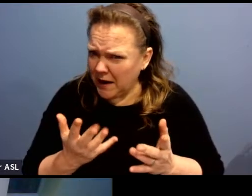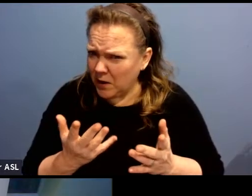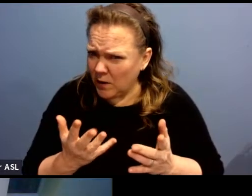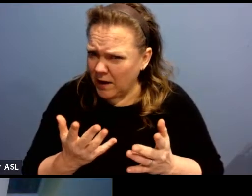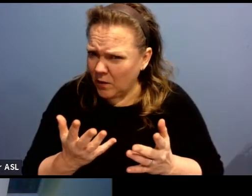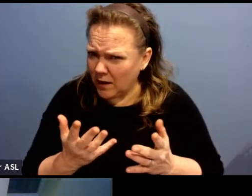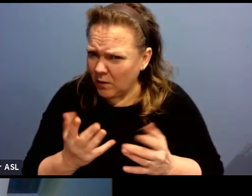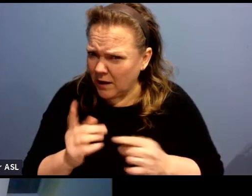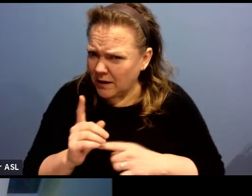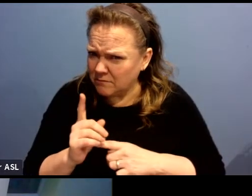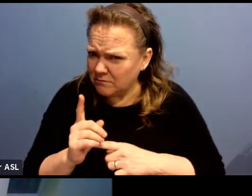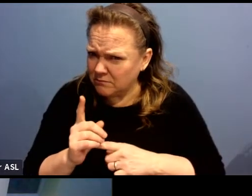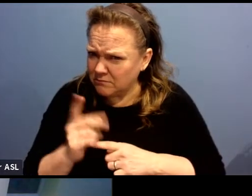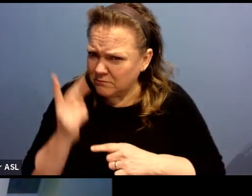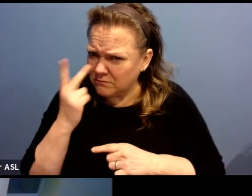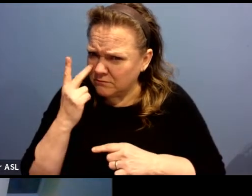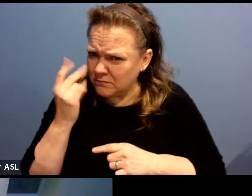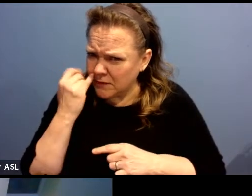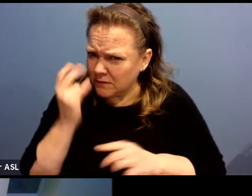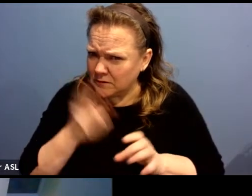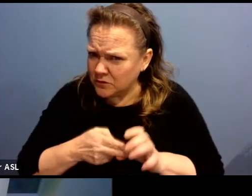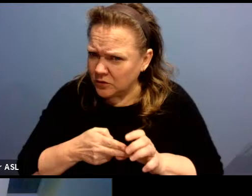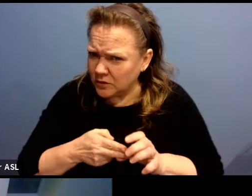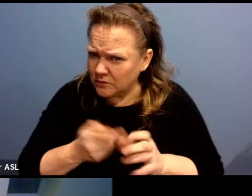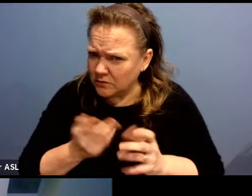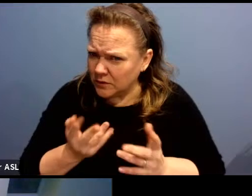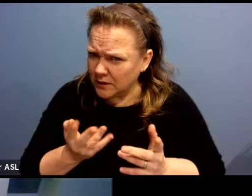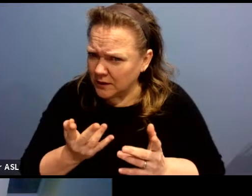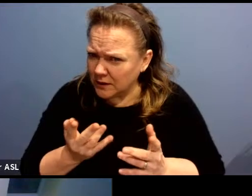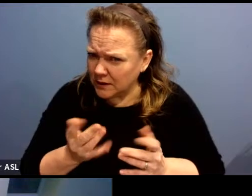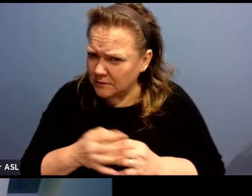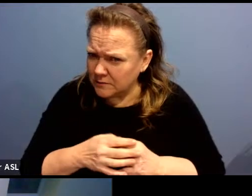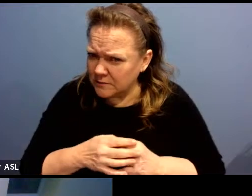see if anyone chimes in at the last minute.